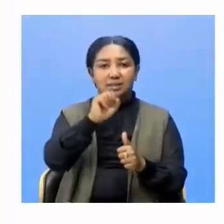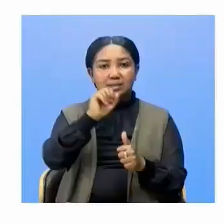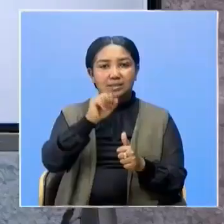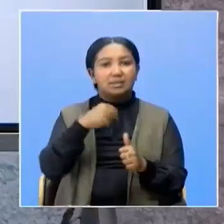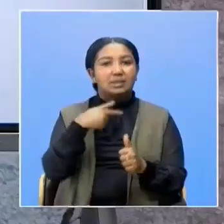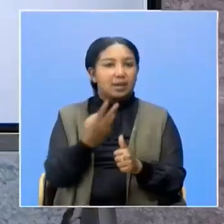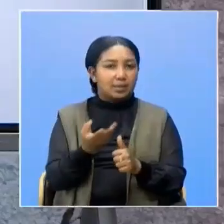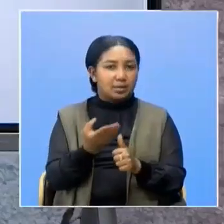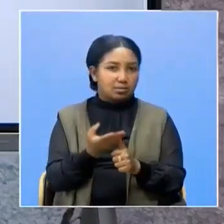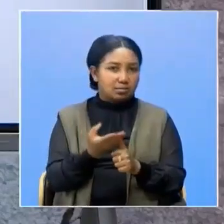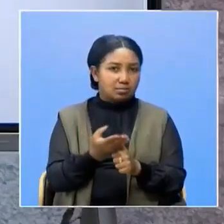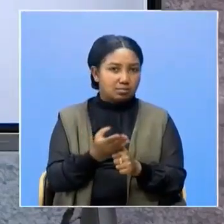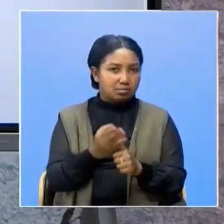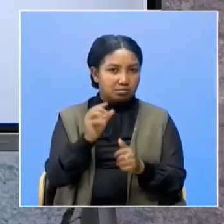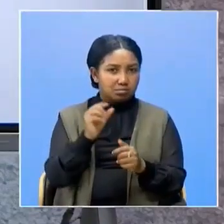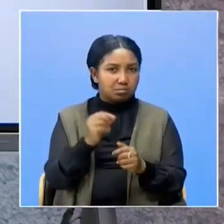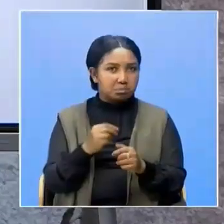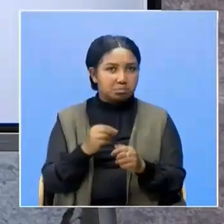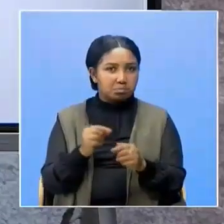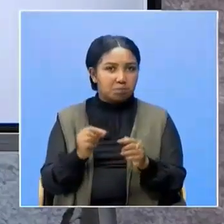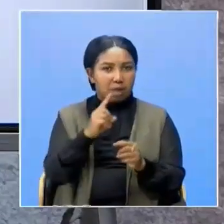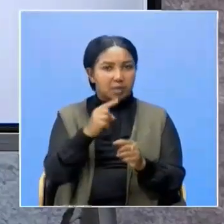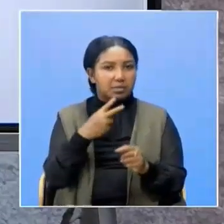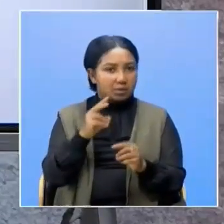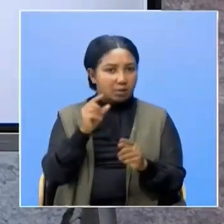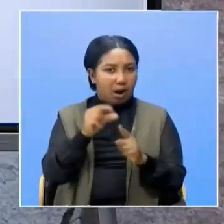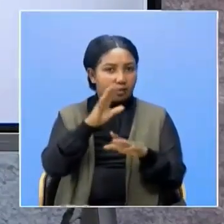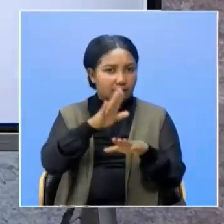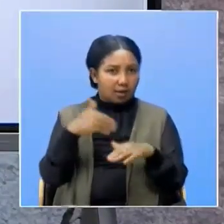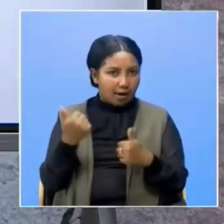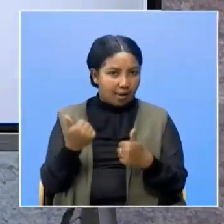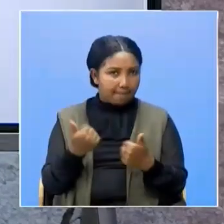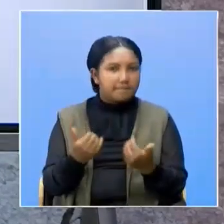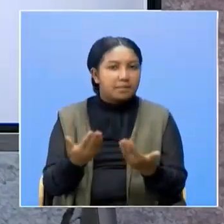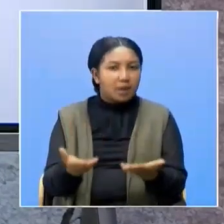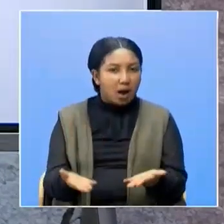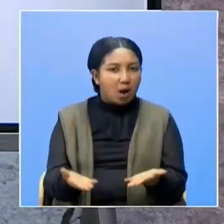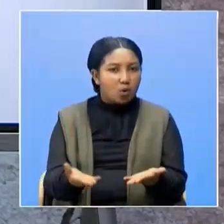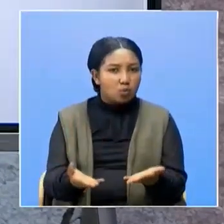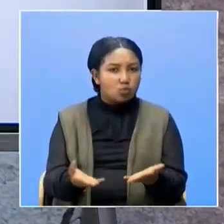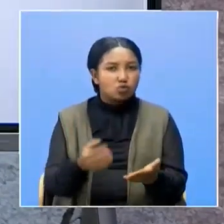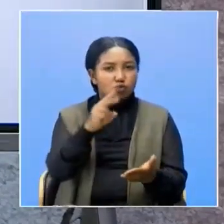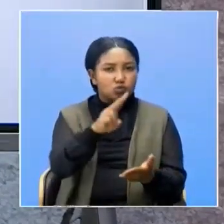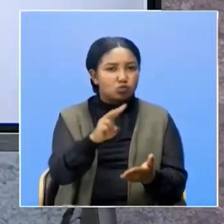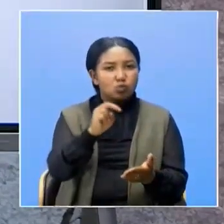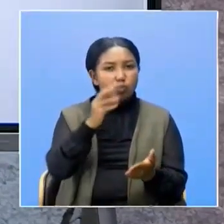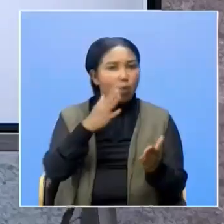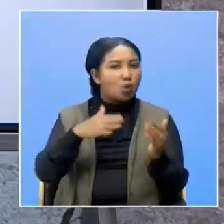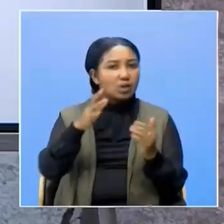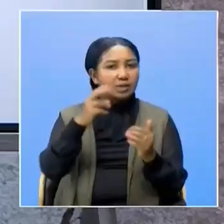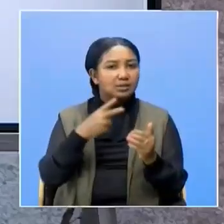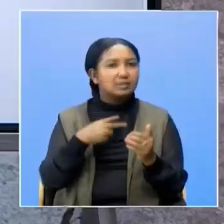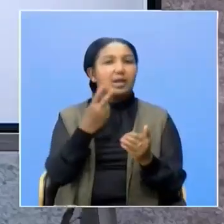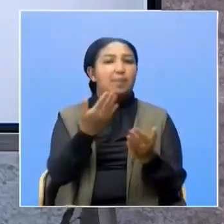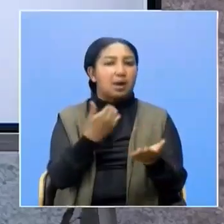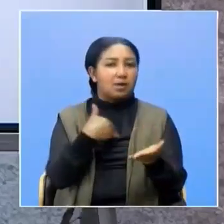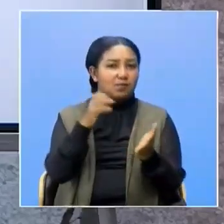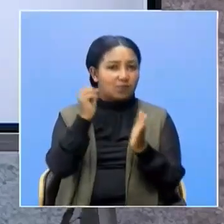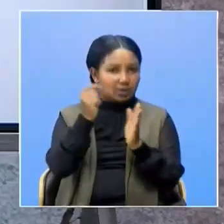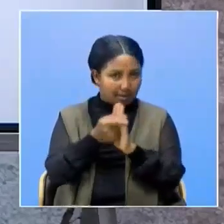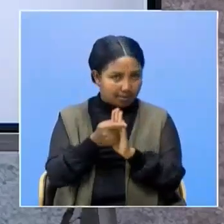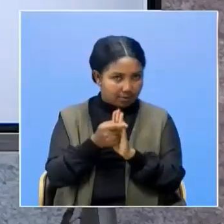that we say with a single breath. How about those words that come up with 2 and more syllables? For